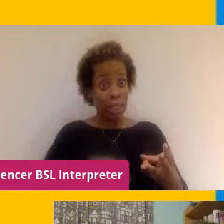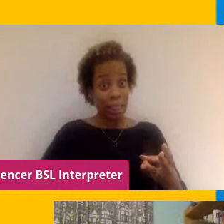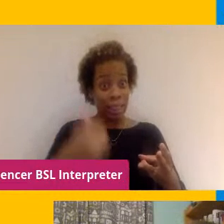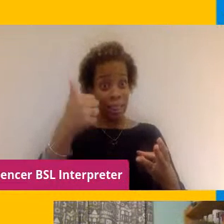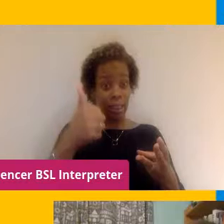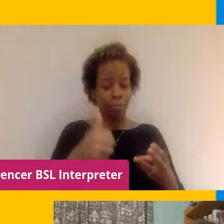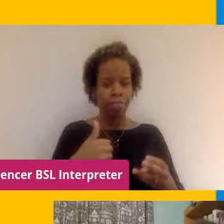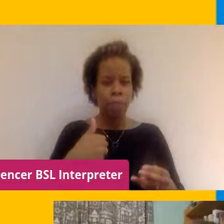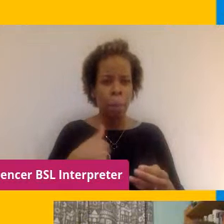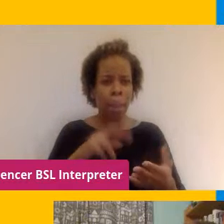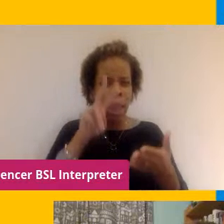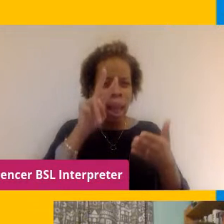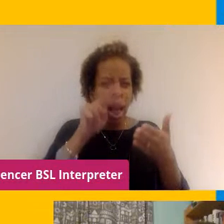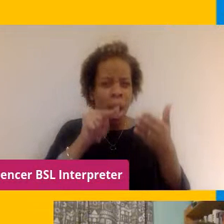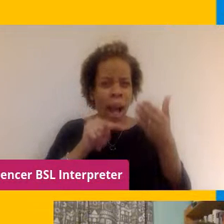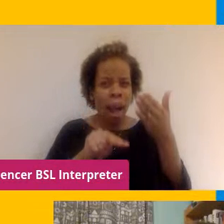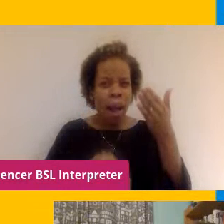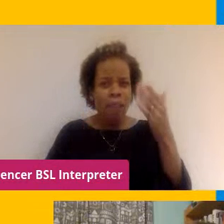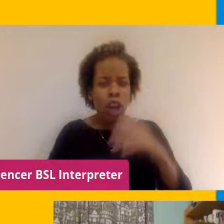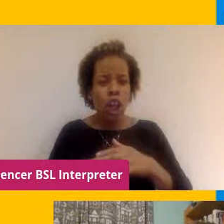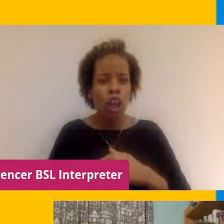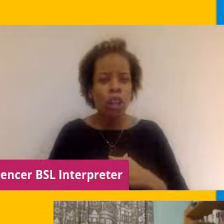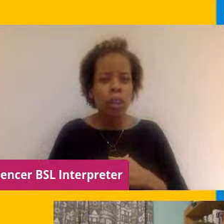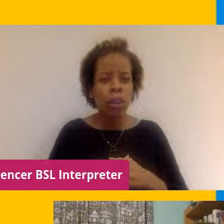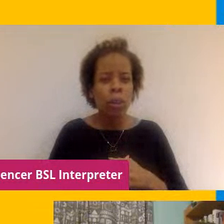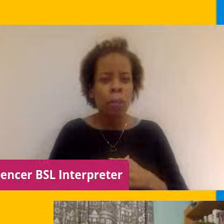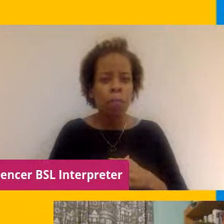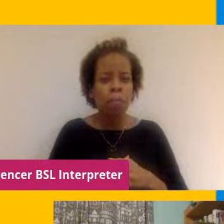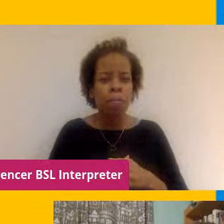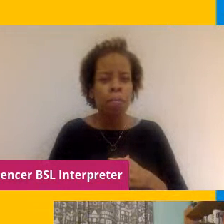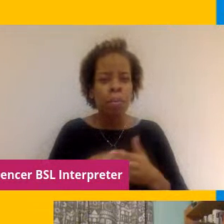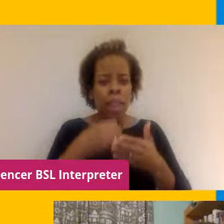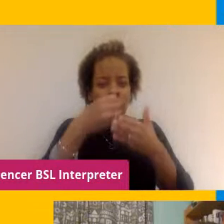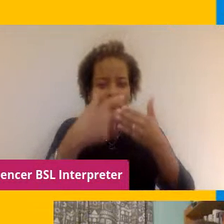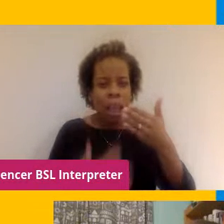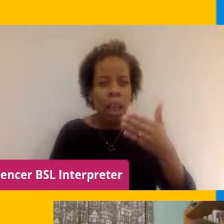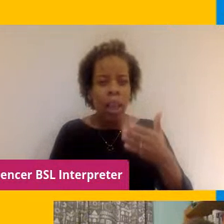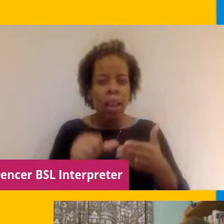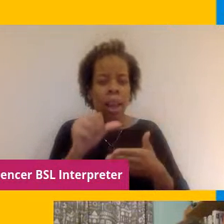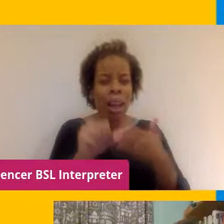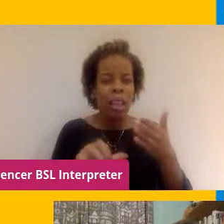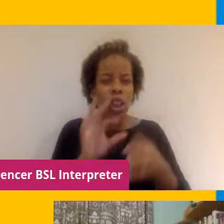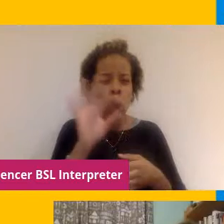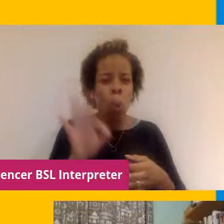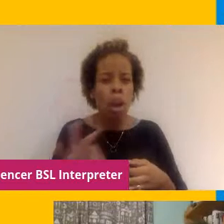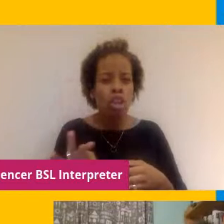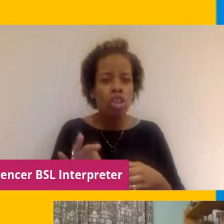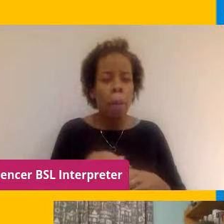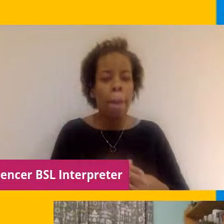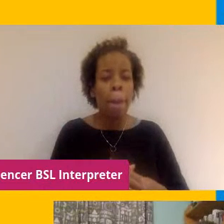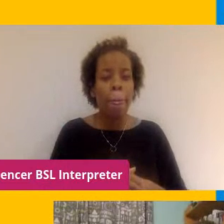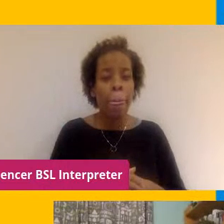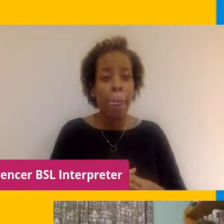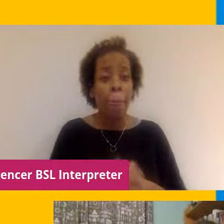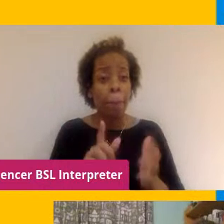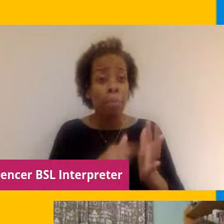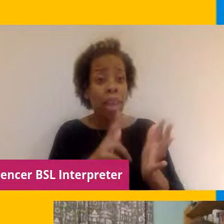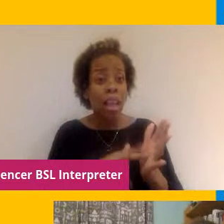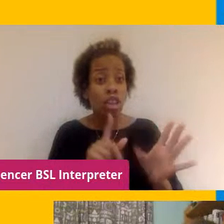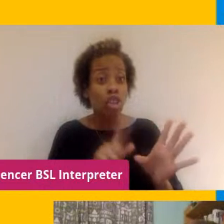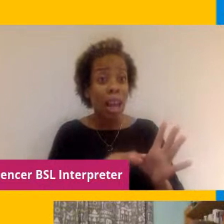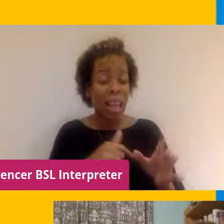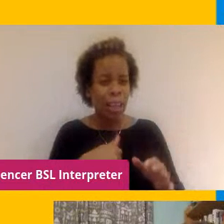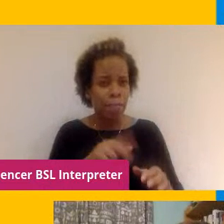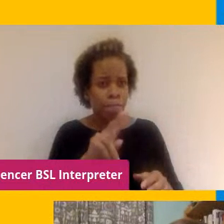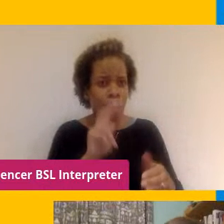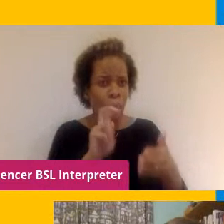So I'm just looking through the rest of the list. I'm going to just, Jenny, if you're looking at the list as well, I'm going to skip to the end,